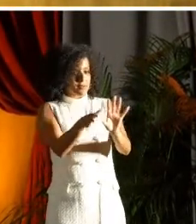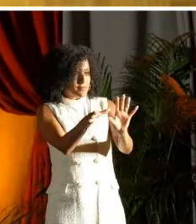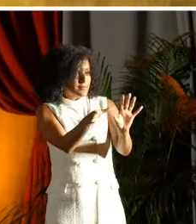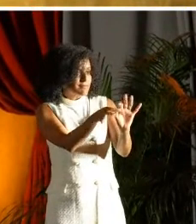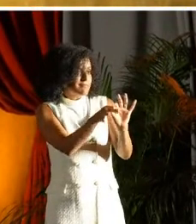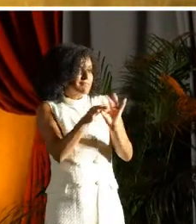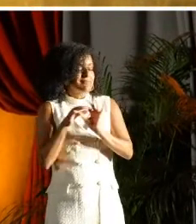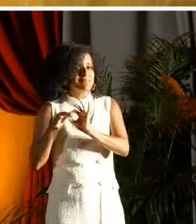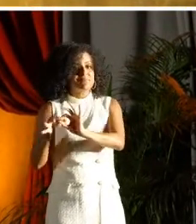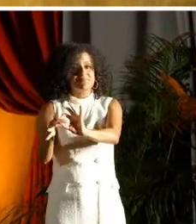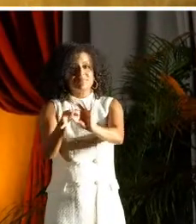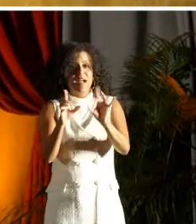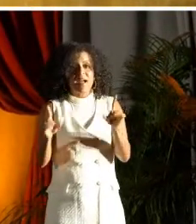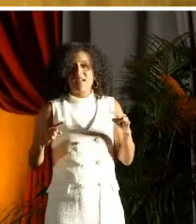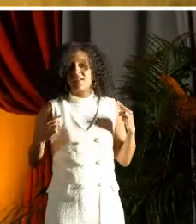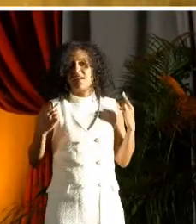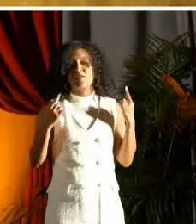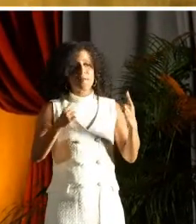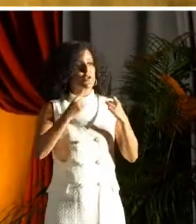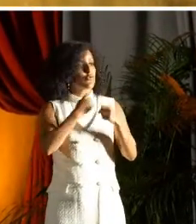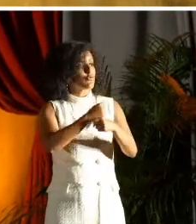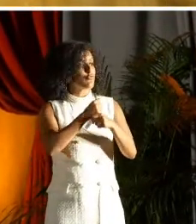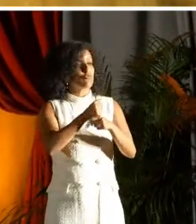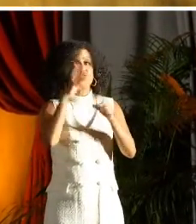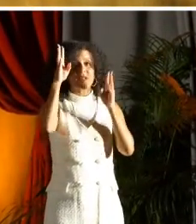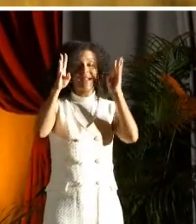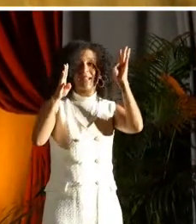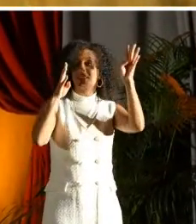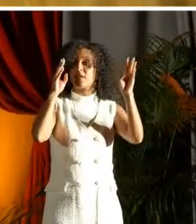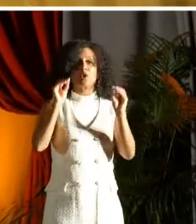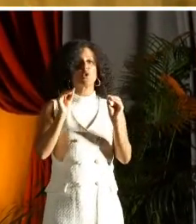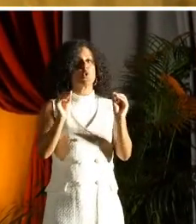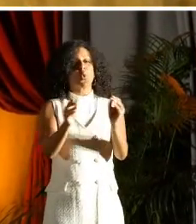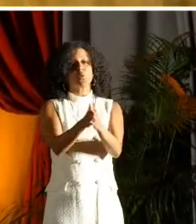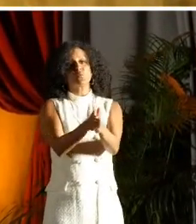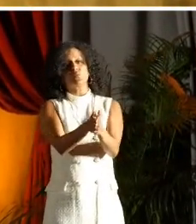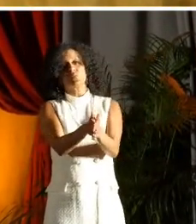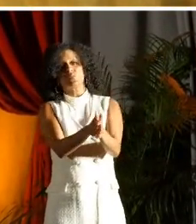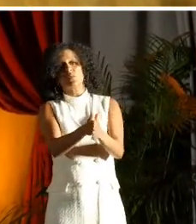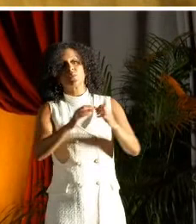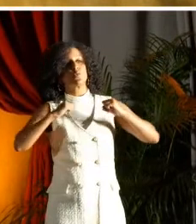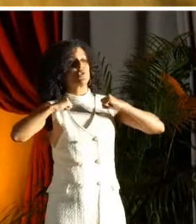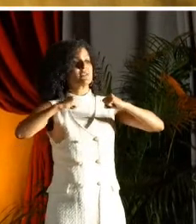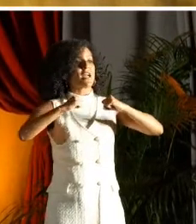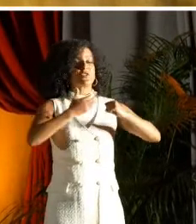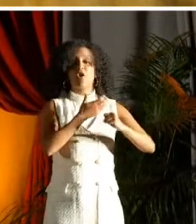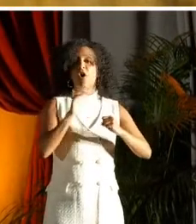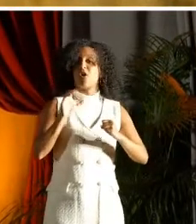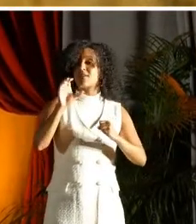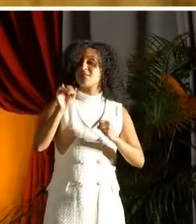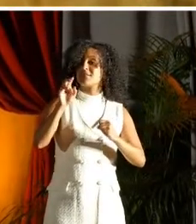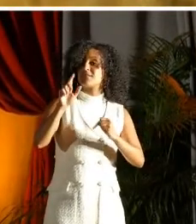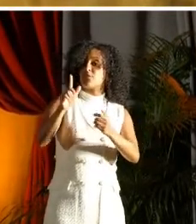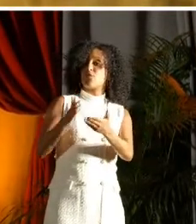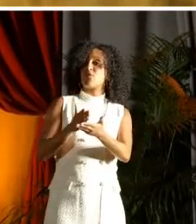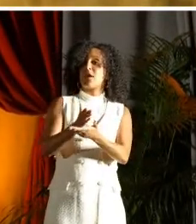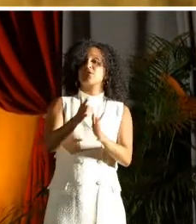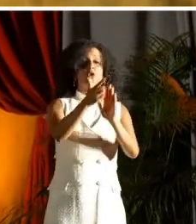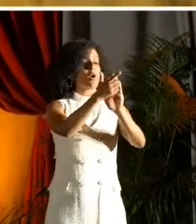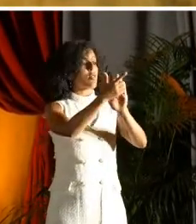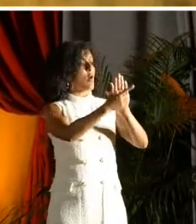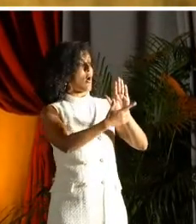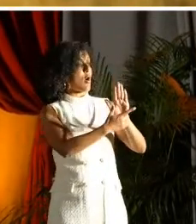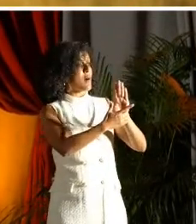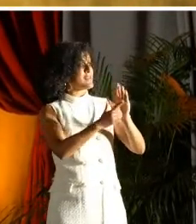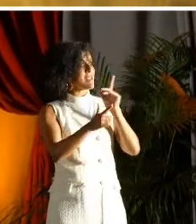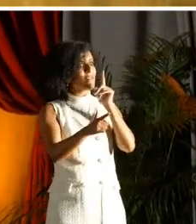ever have been created by people who have no interest in protecting our civil rights, and that our laws have not